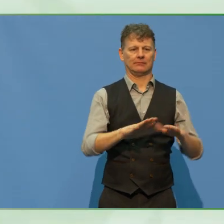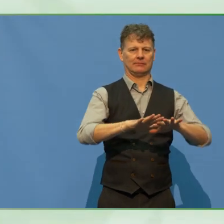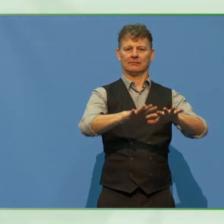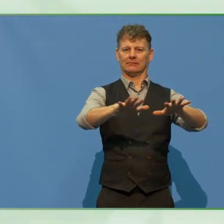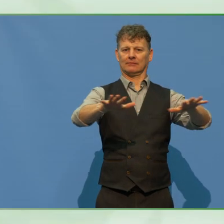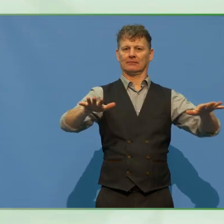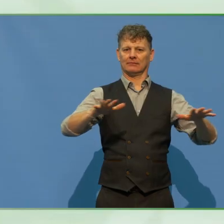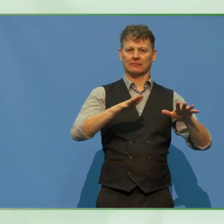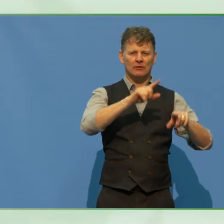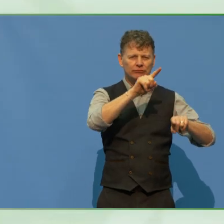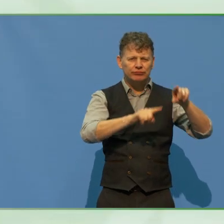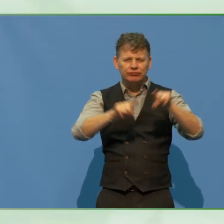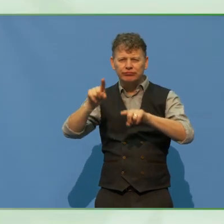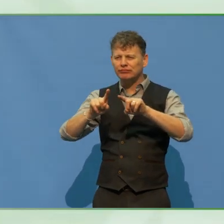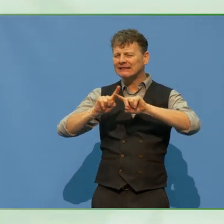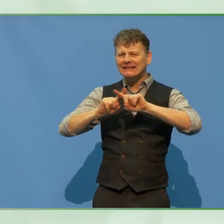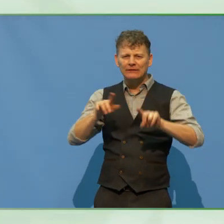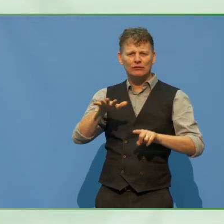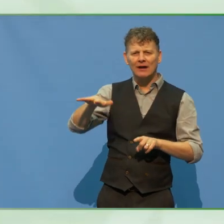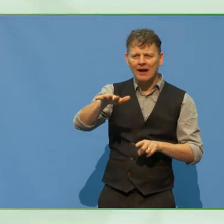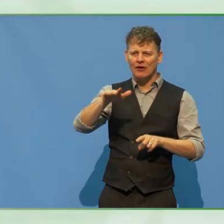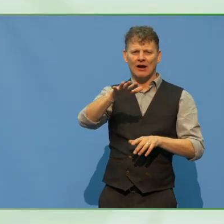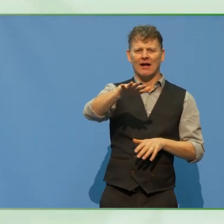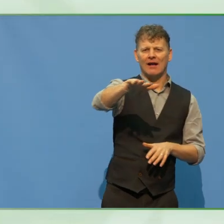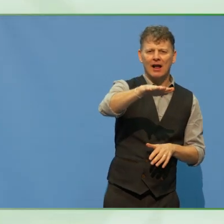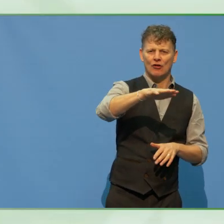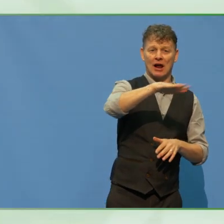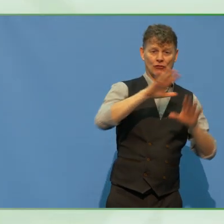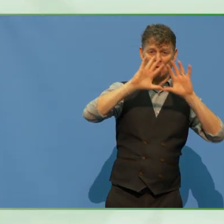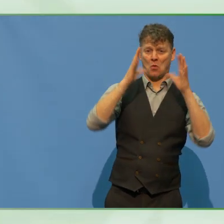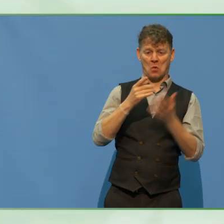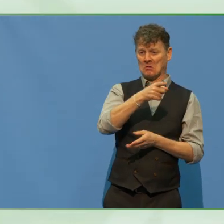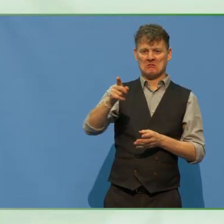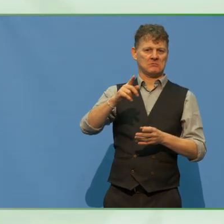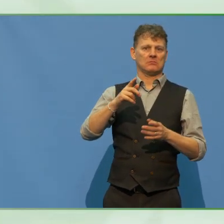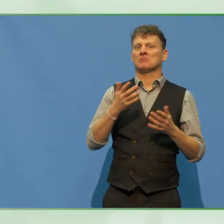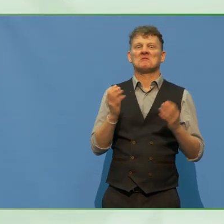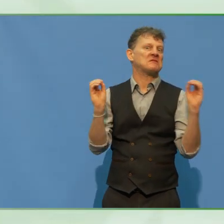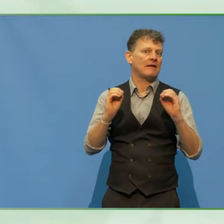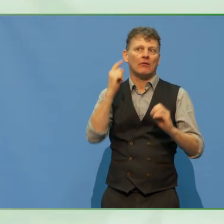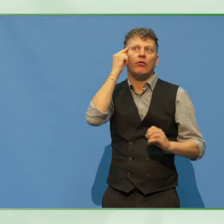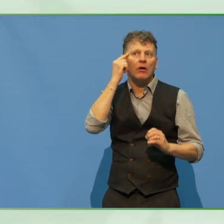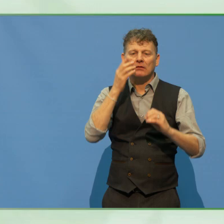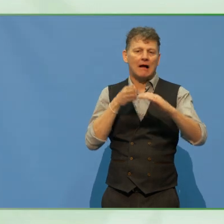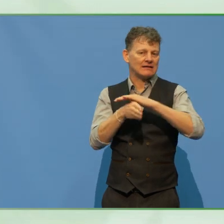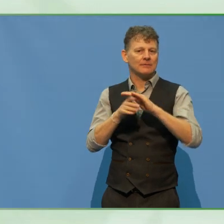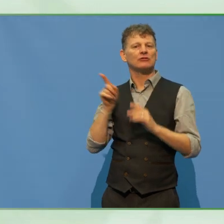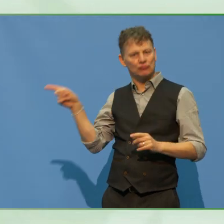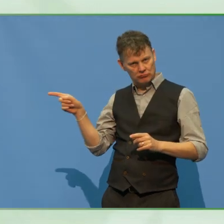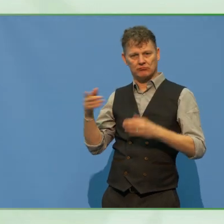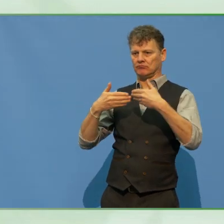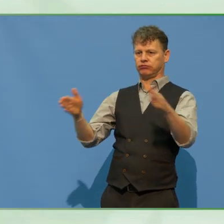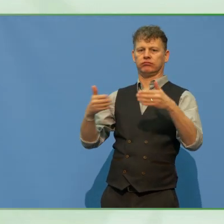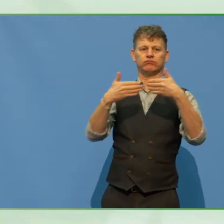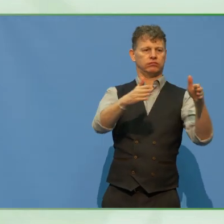many of them have no longer and have never thought about it. And so it's been a privilege and an honor to get to know